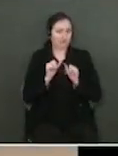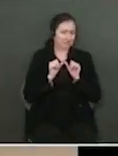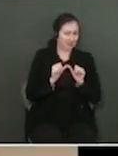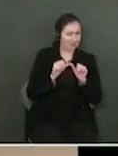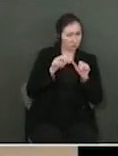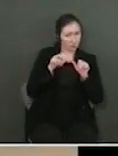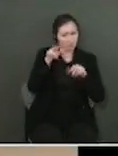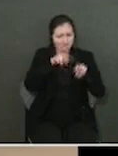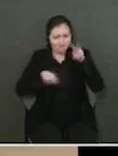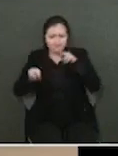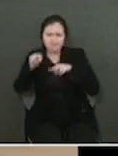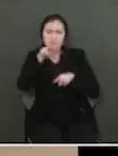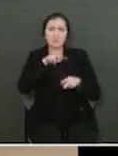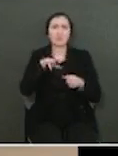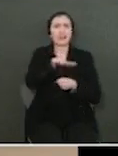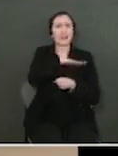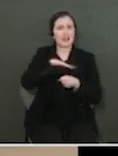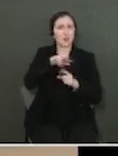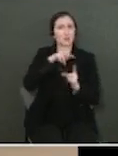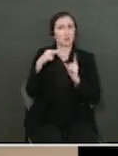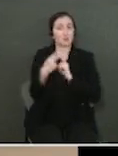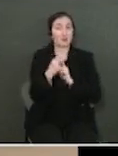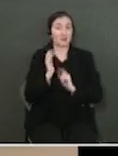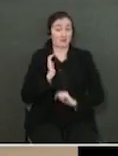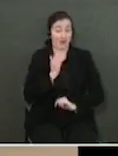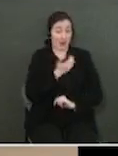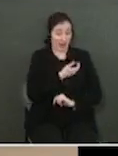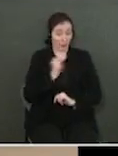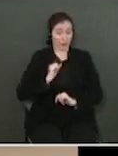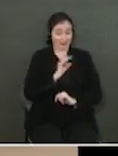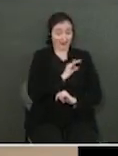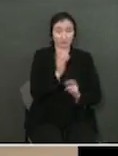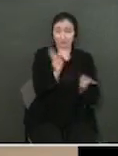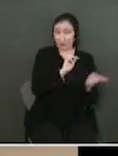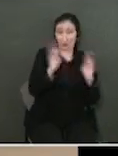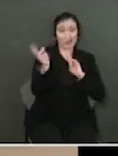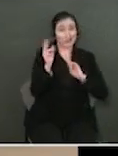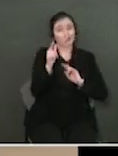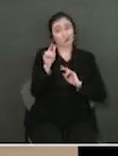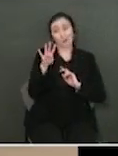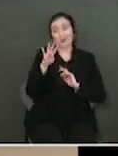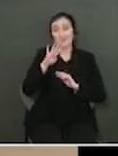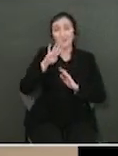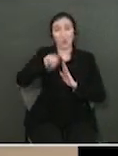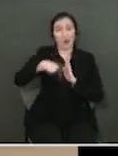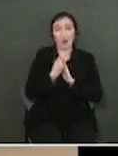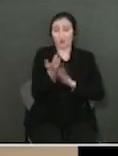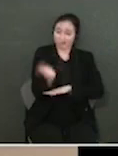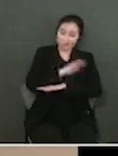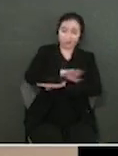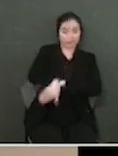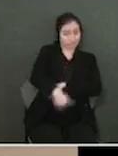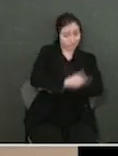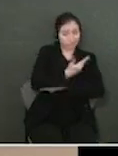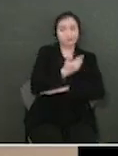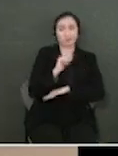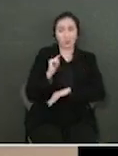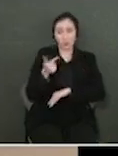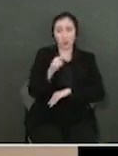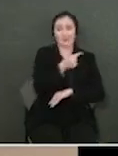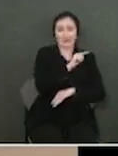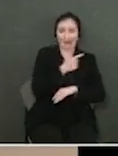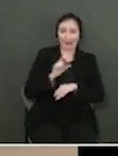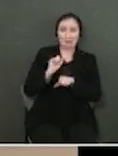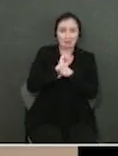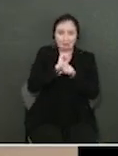staff, including our public works, is prepared for 24-hour scheduled rotation as needed. We continue to monitor these